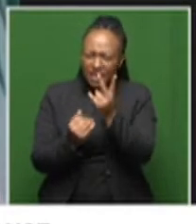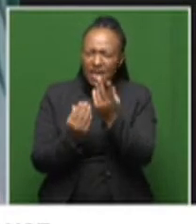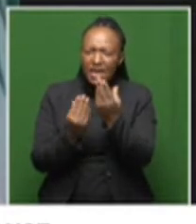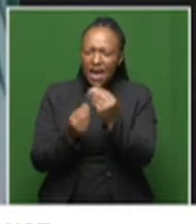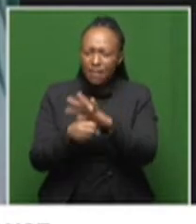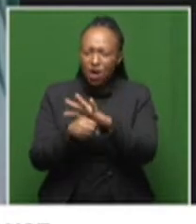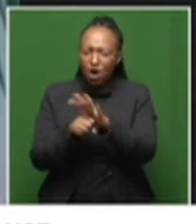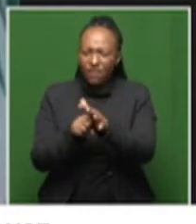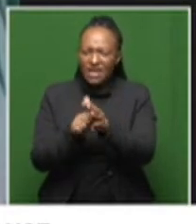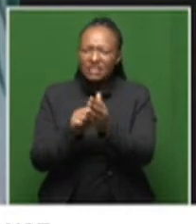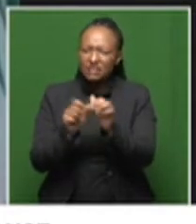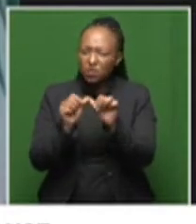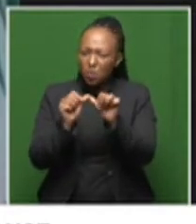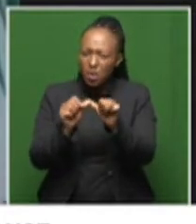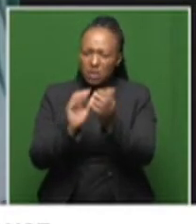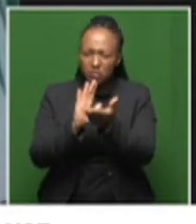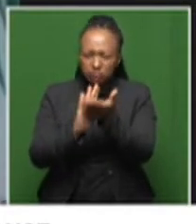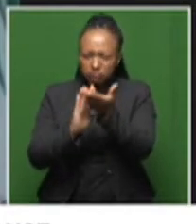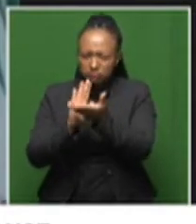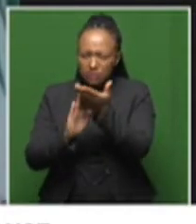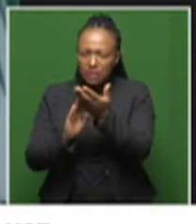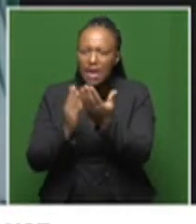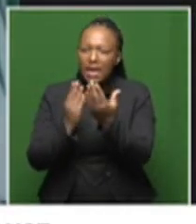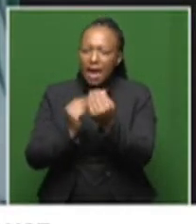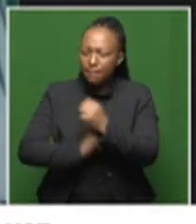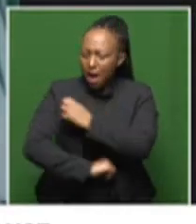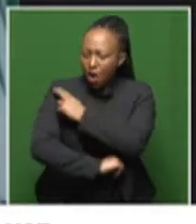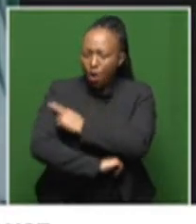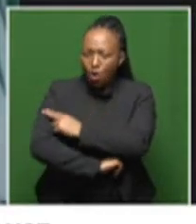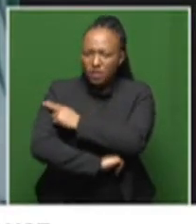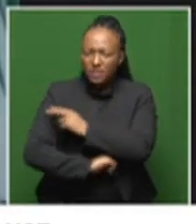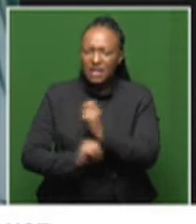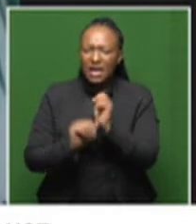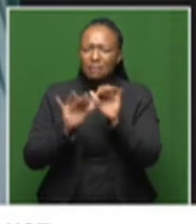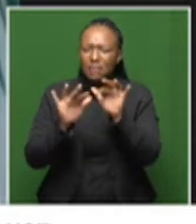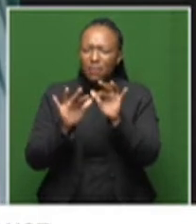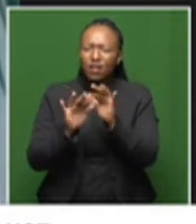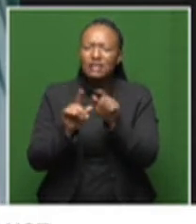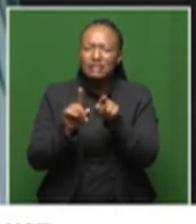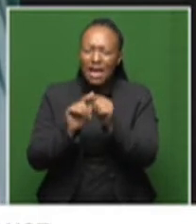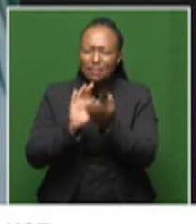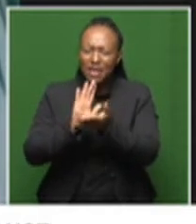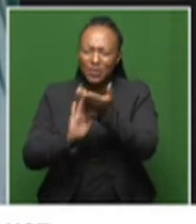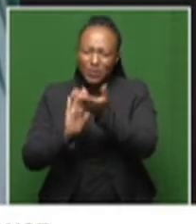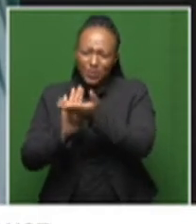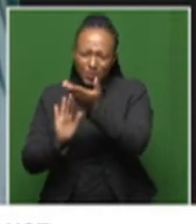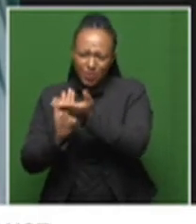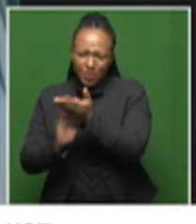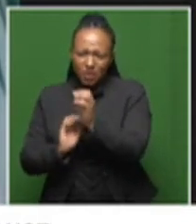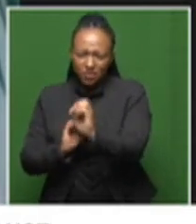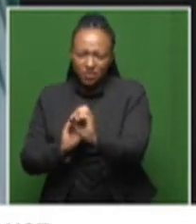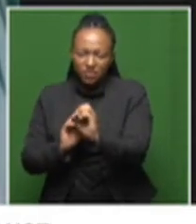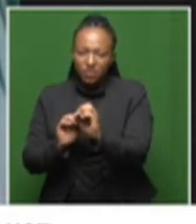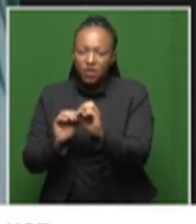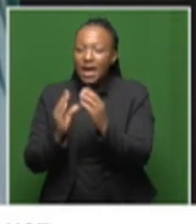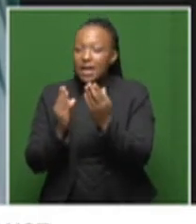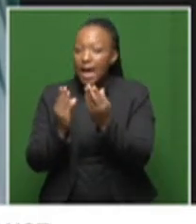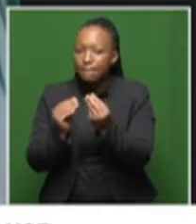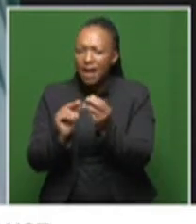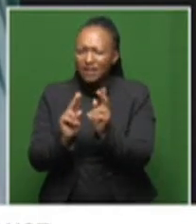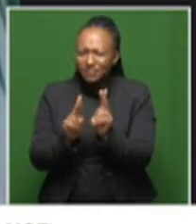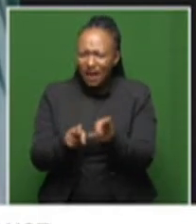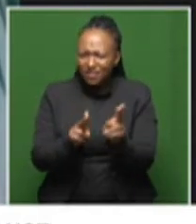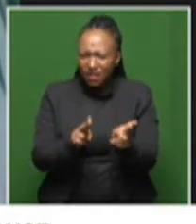to rise. Number of hospitalizations has been increasing so far, and also the number of deaths have